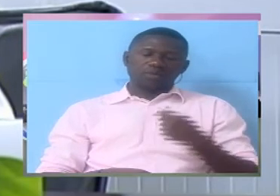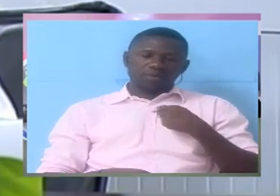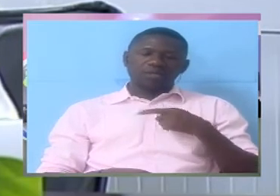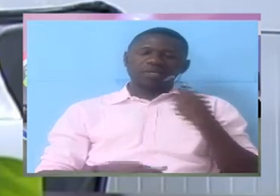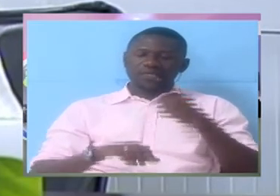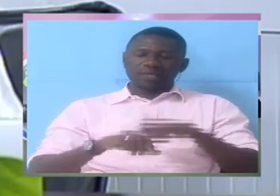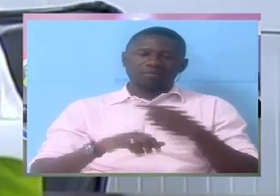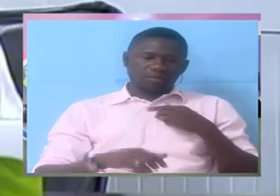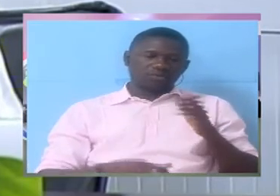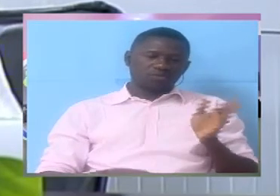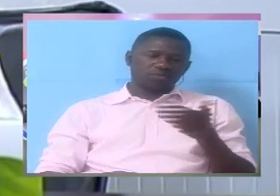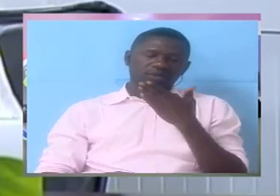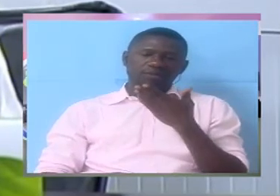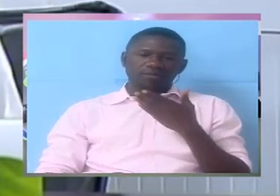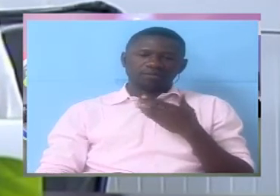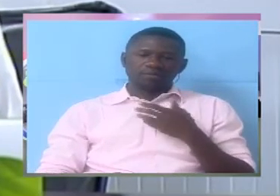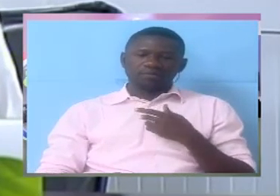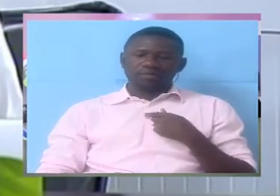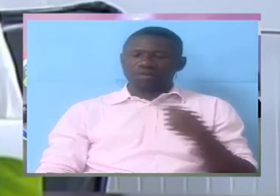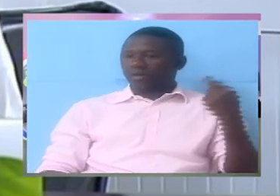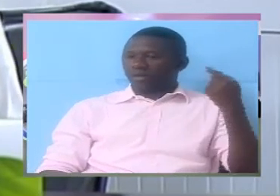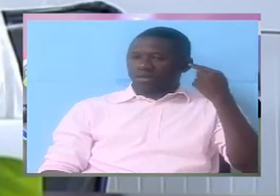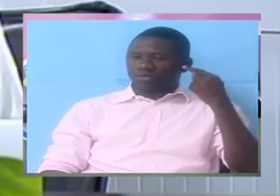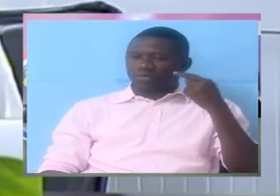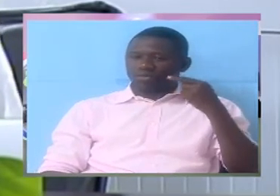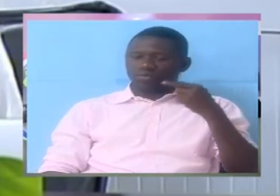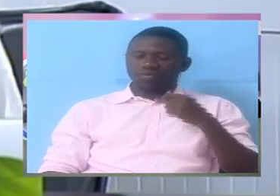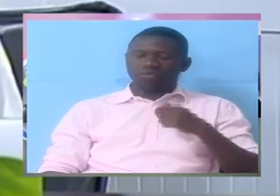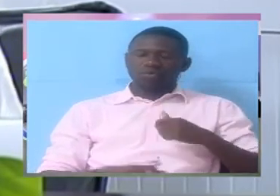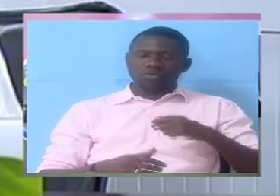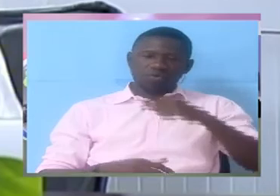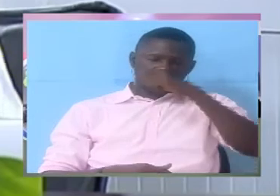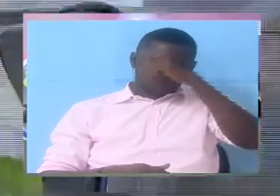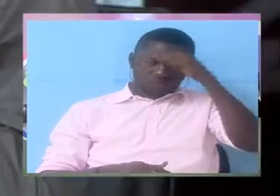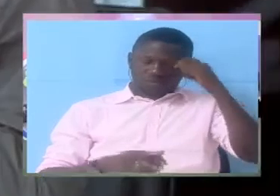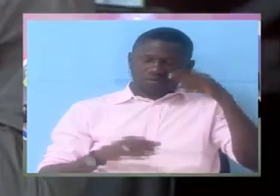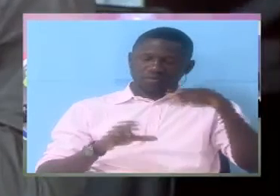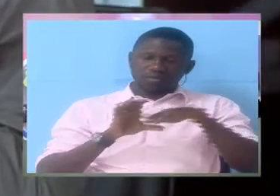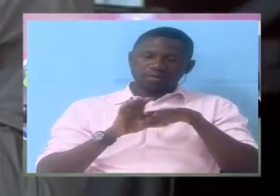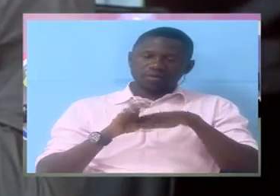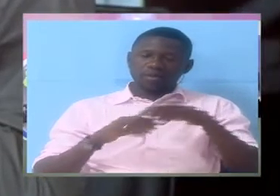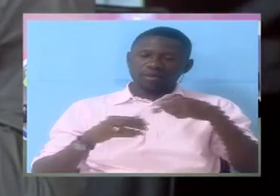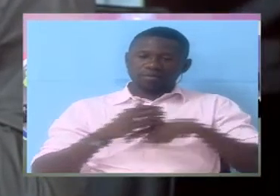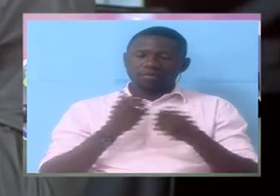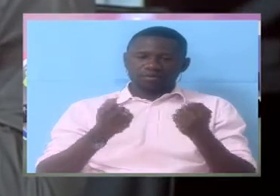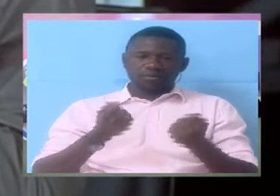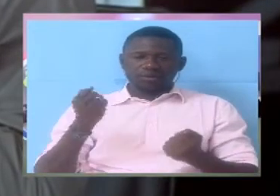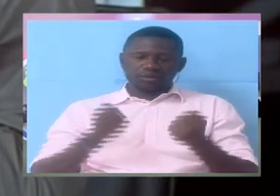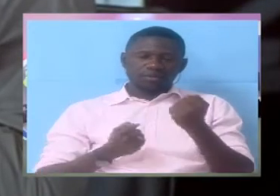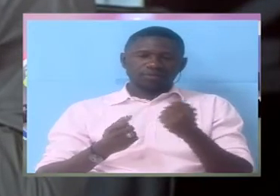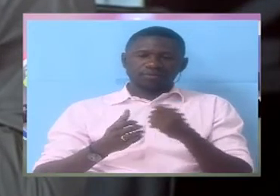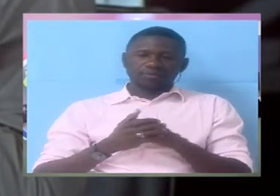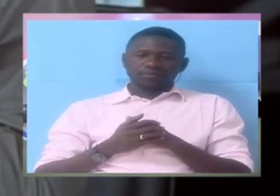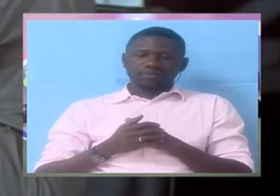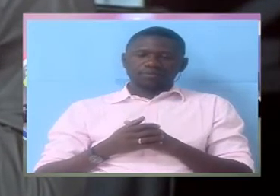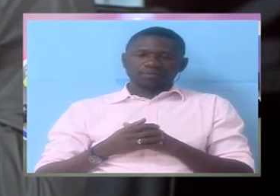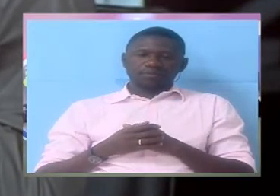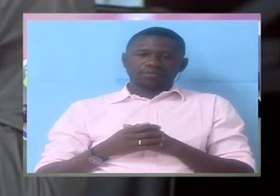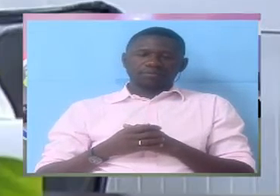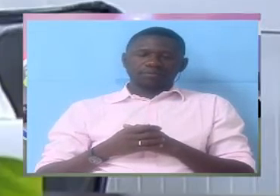was just passing. I have some officers in my car, in my vehicle. And between officer Ludolu Ben Namotoko,